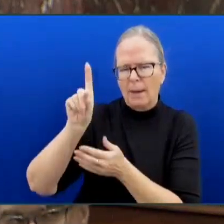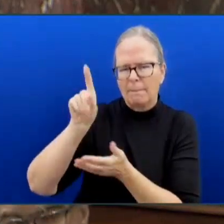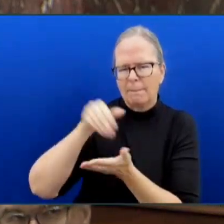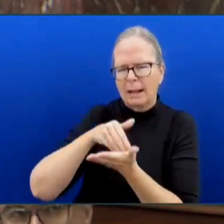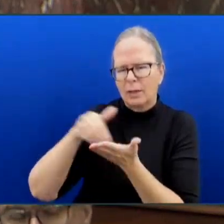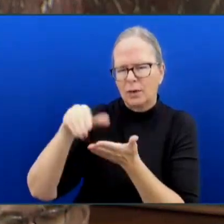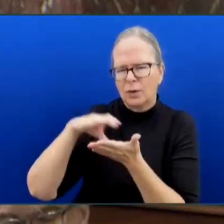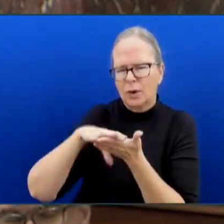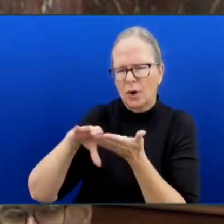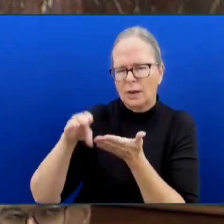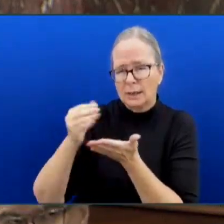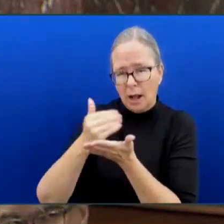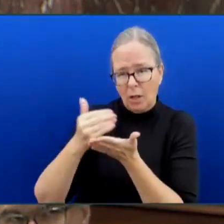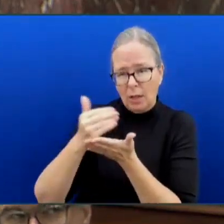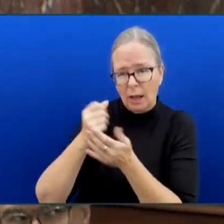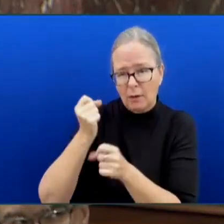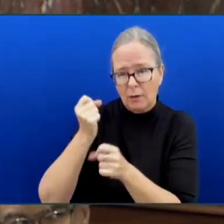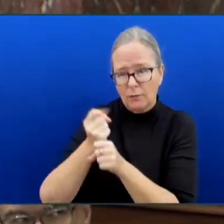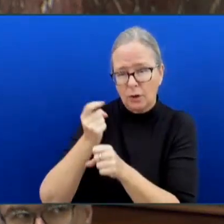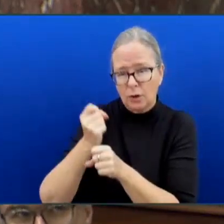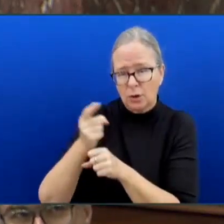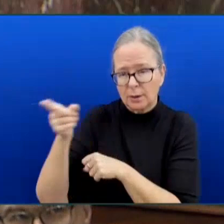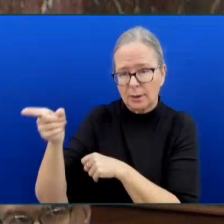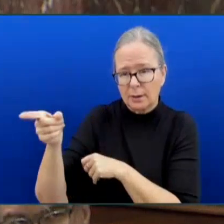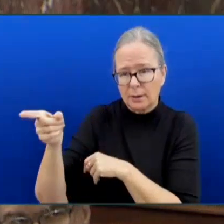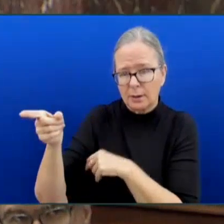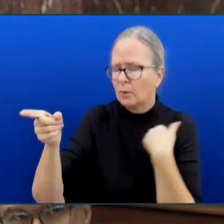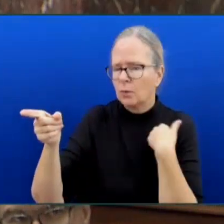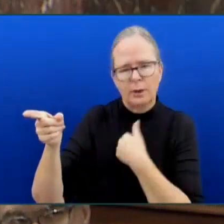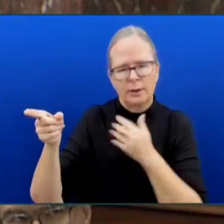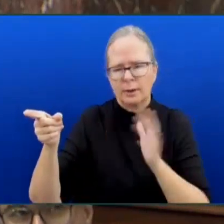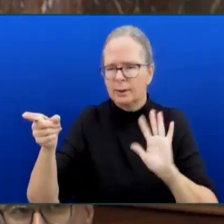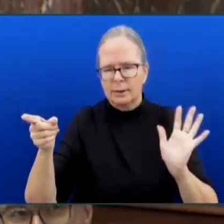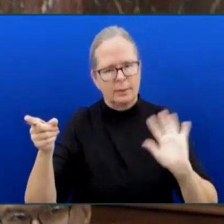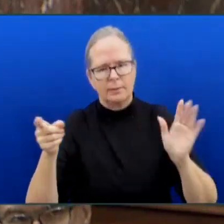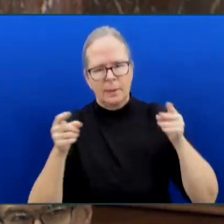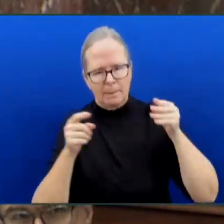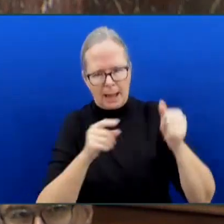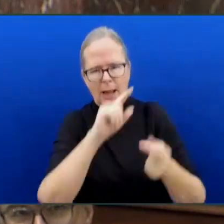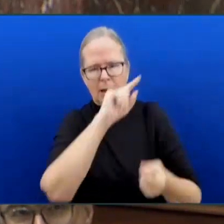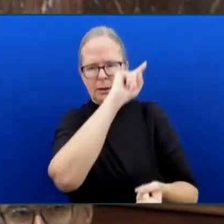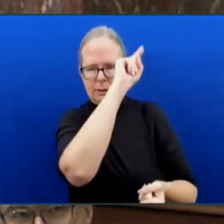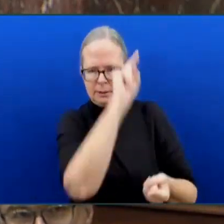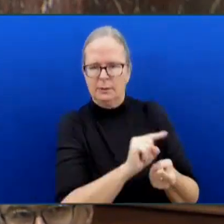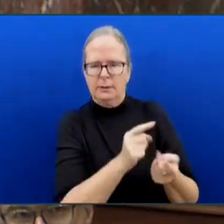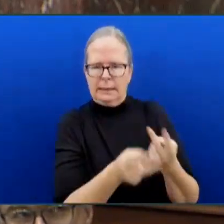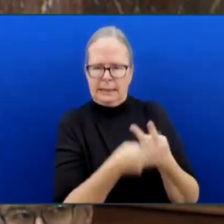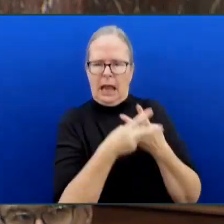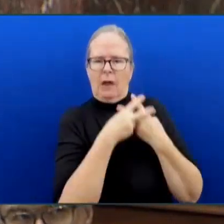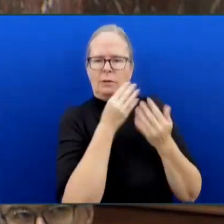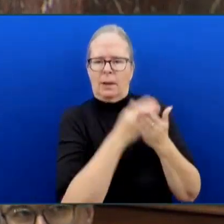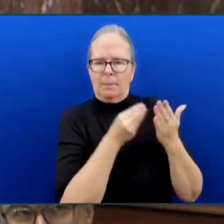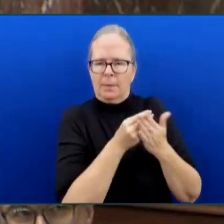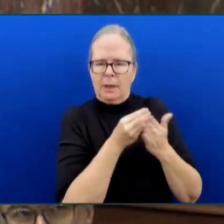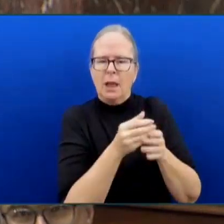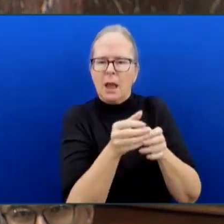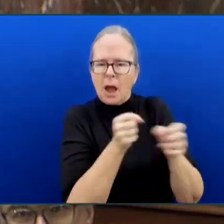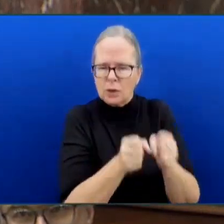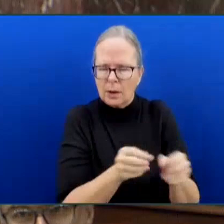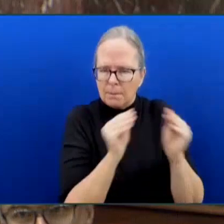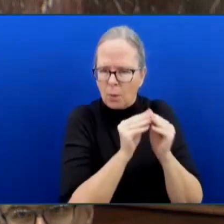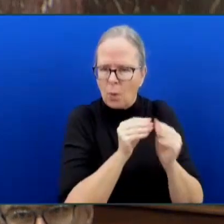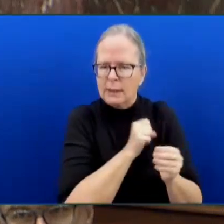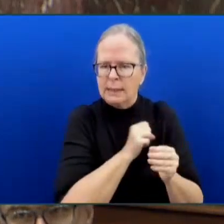Executive compensation is down. Hiring of crew is up. We're working on stabilizing the system. It's been difficult after a